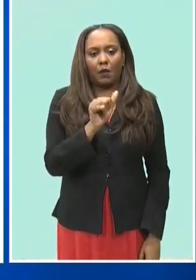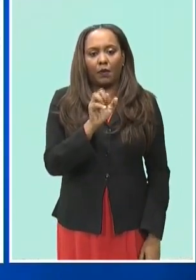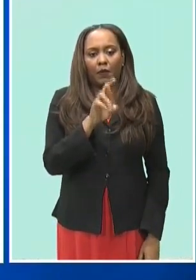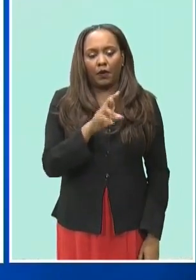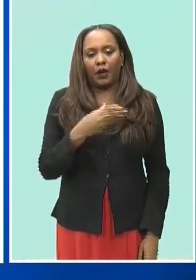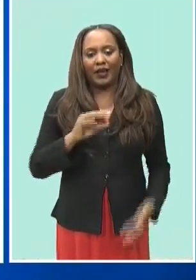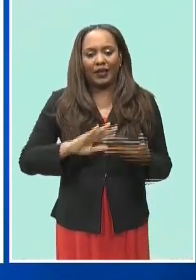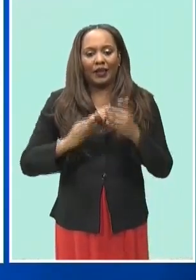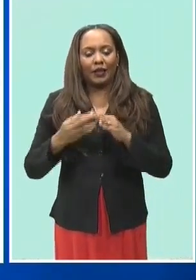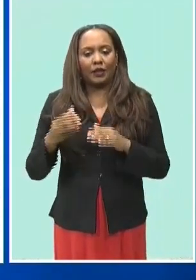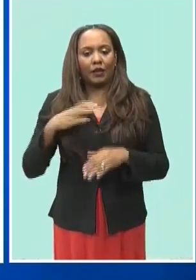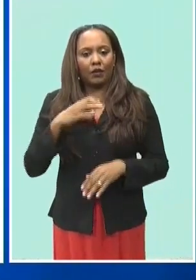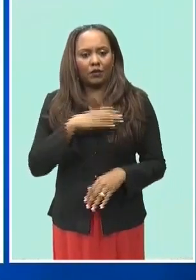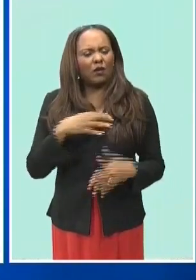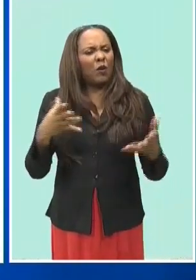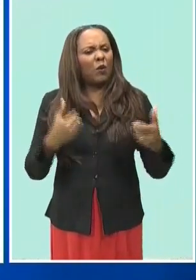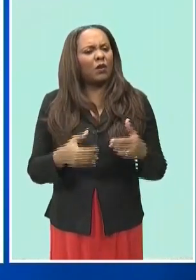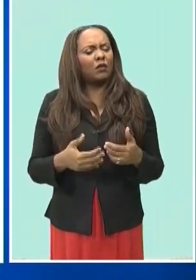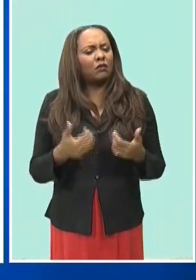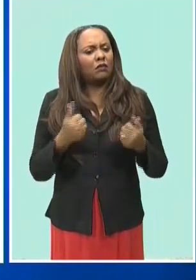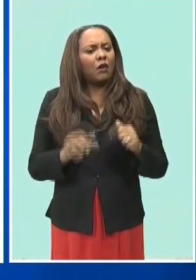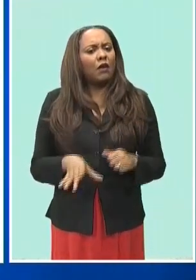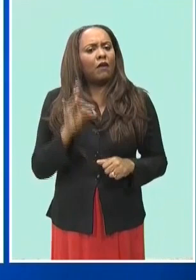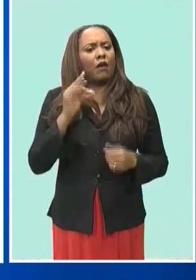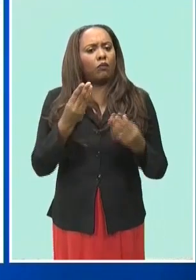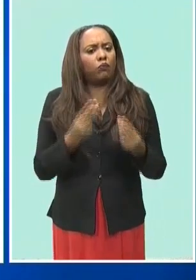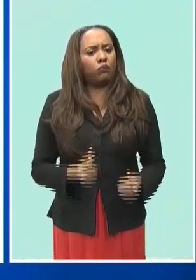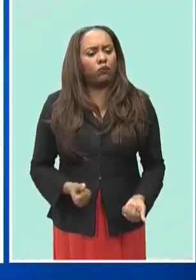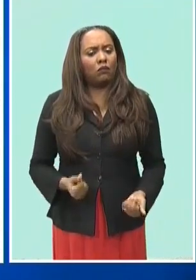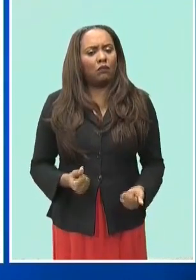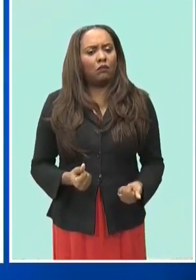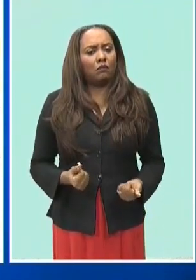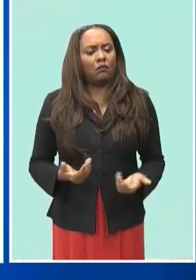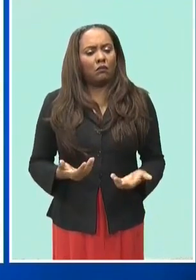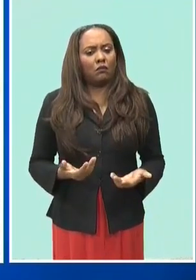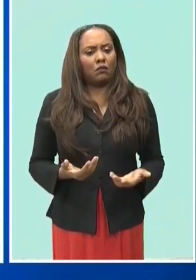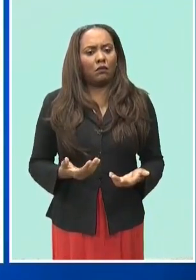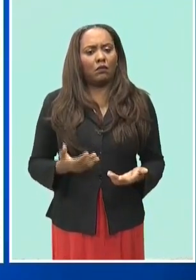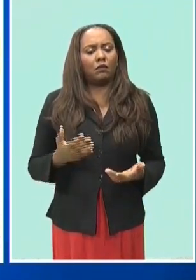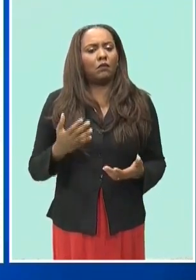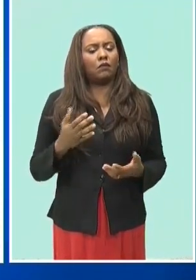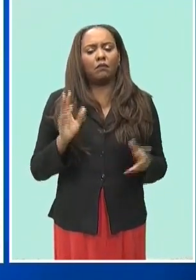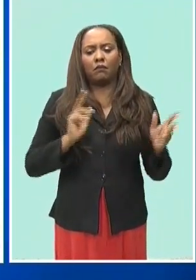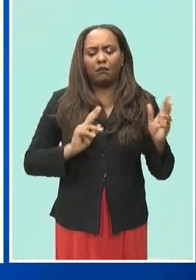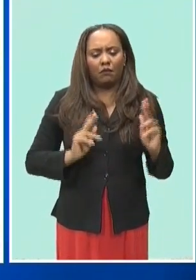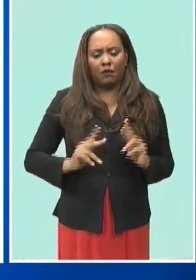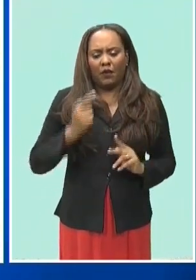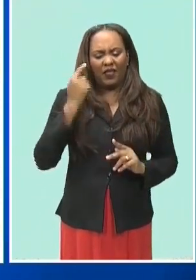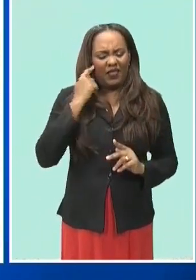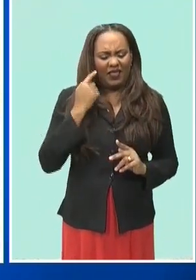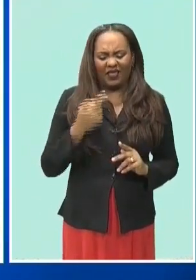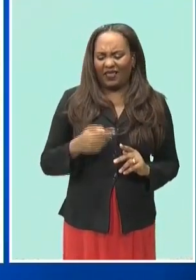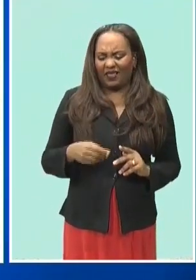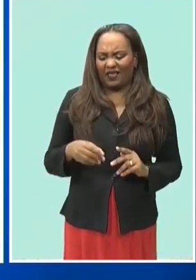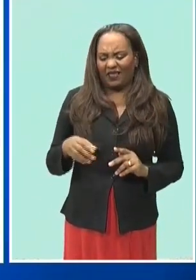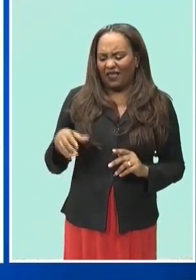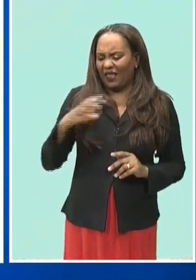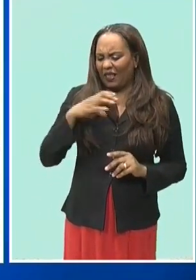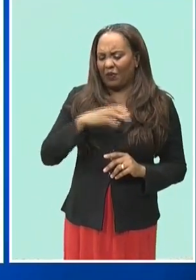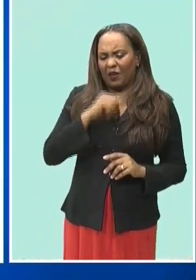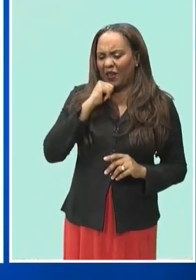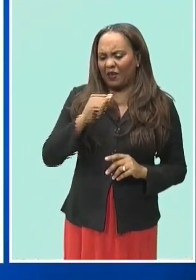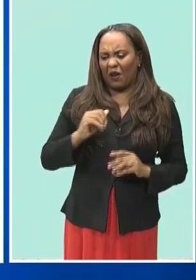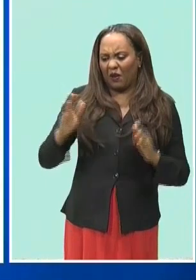find solutions to several issues which they claim are being ignored. The decision to invade the council's meeting was due